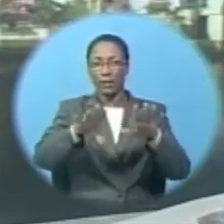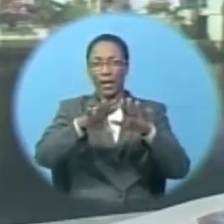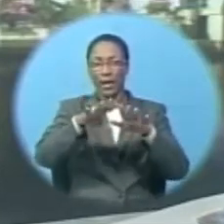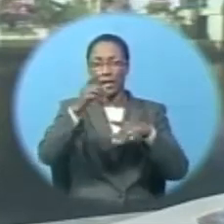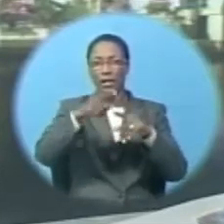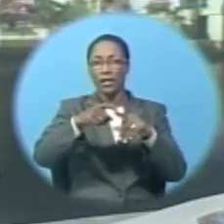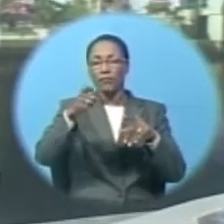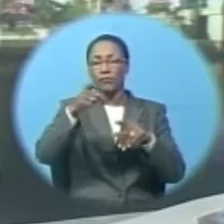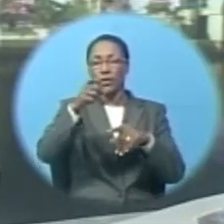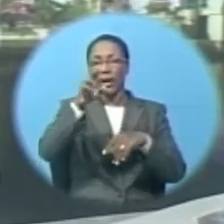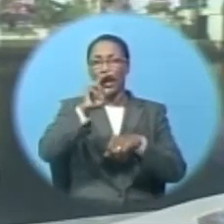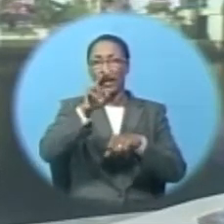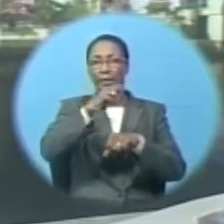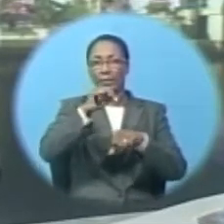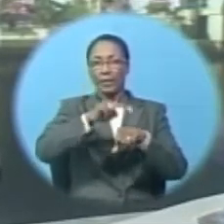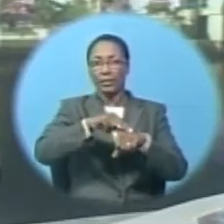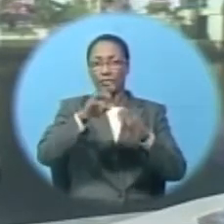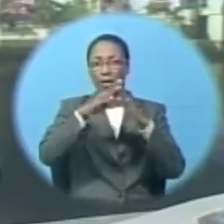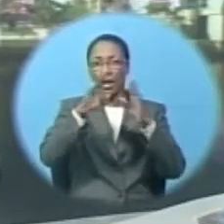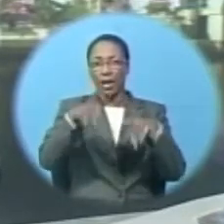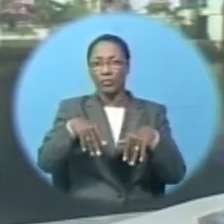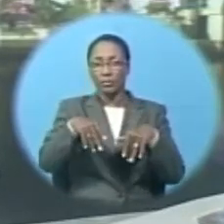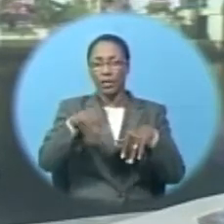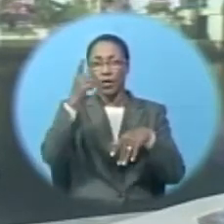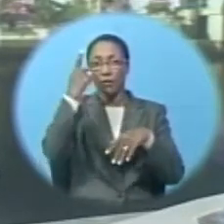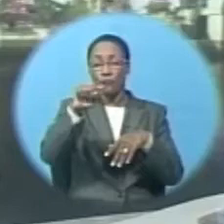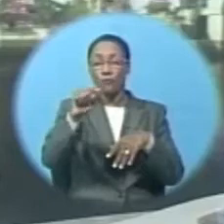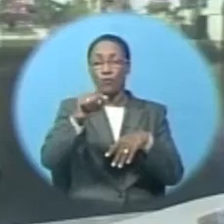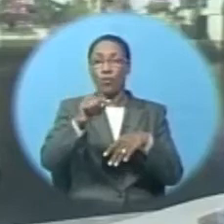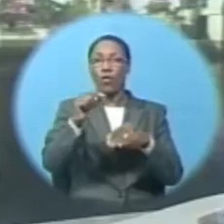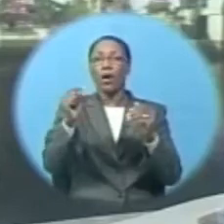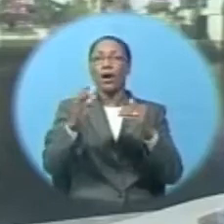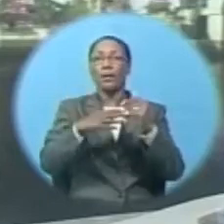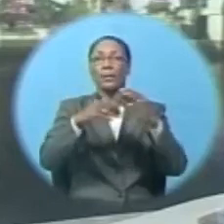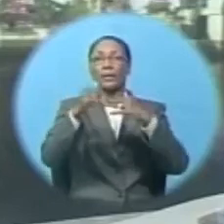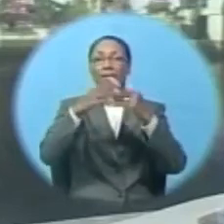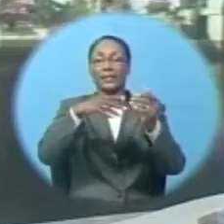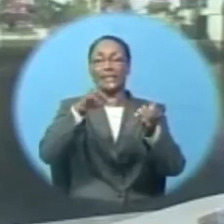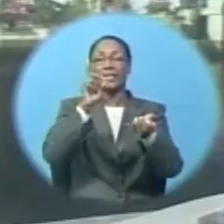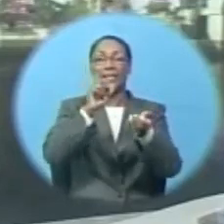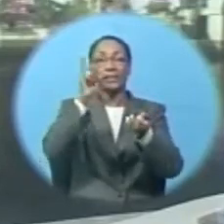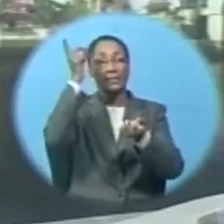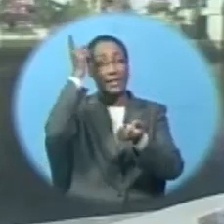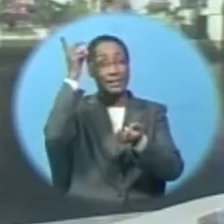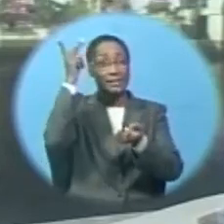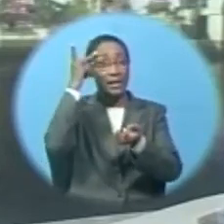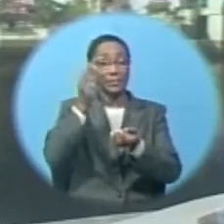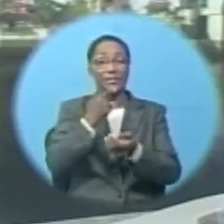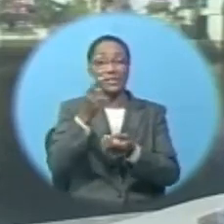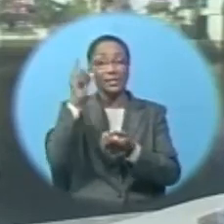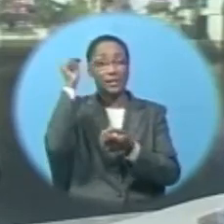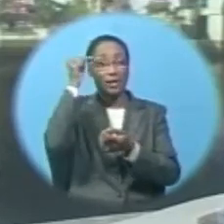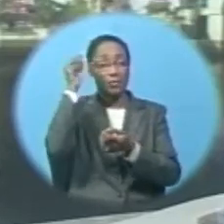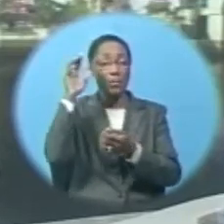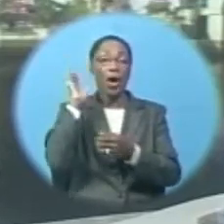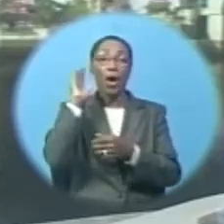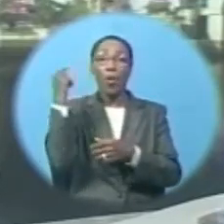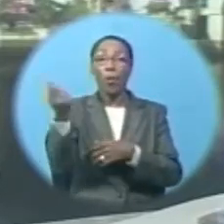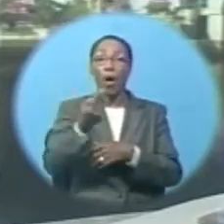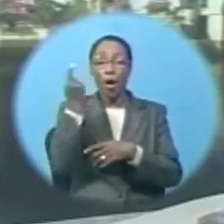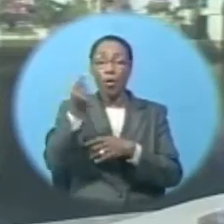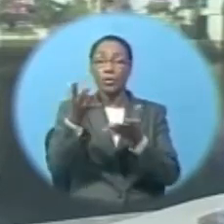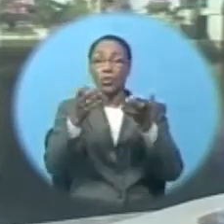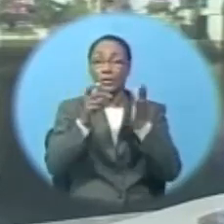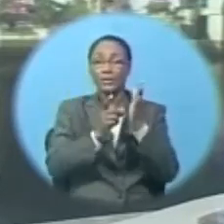residential purposes. Housing Minister Dennis Kelman has told Parliament government will always be looking to develop areas where there will